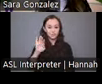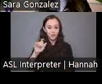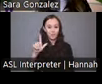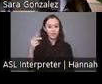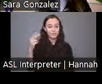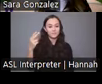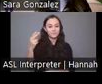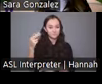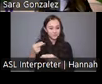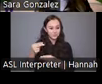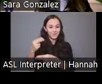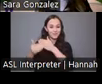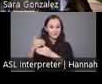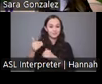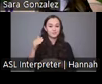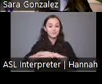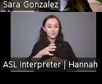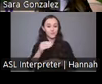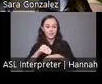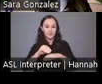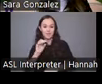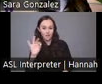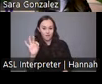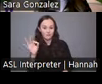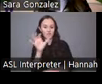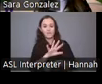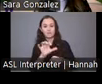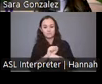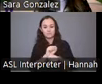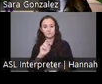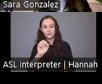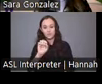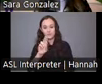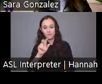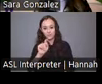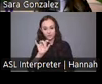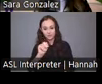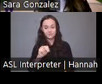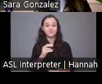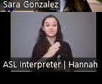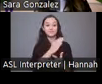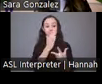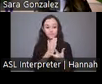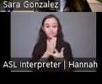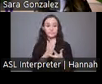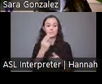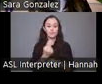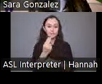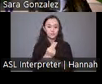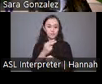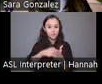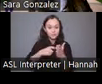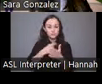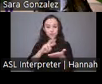off reservation. Second, in undertaking archival and archival and research that enhances that office's